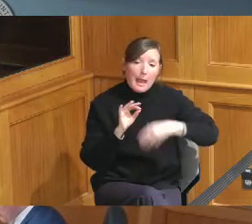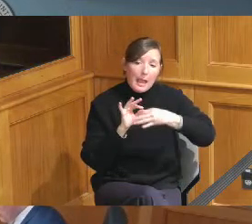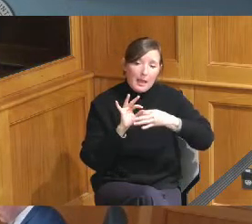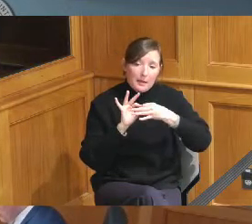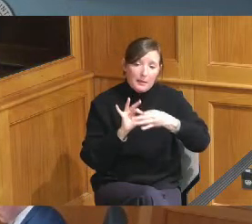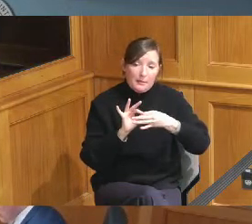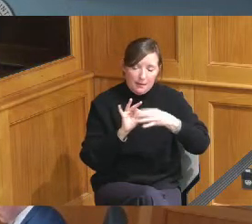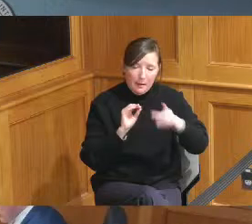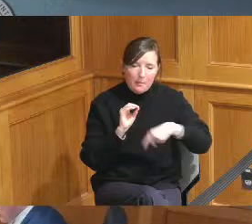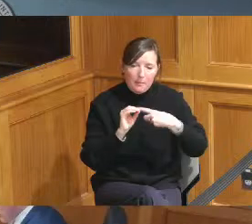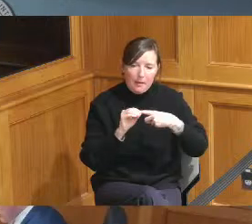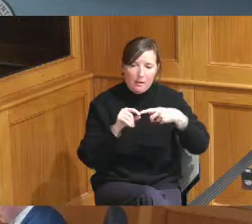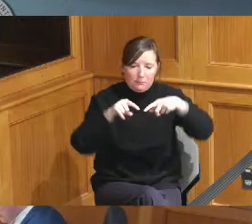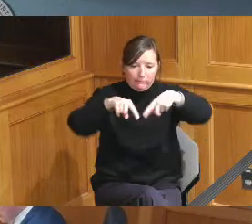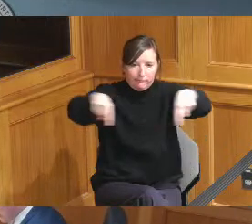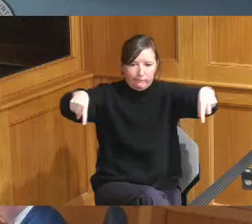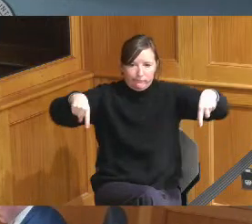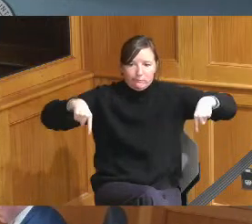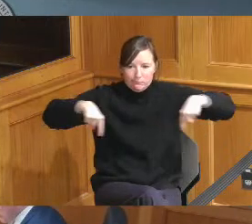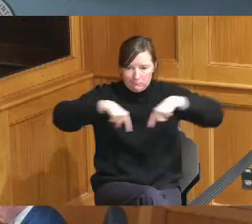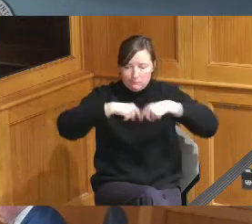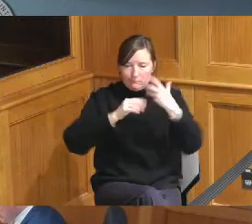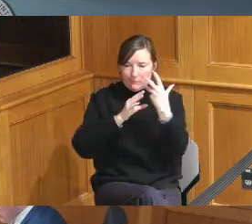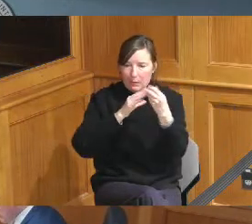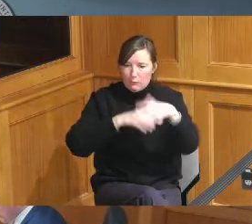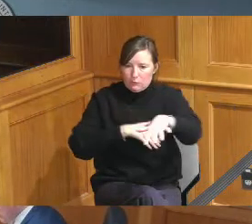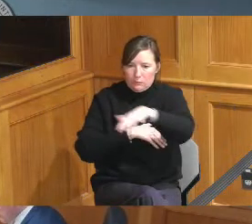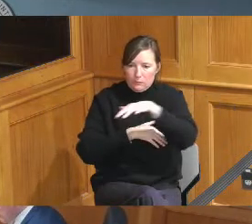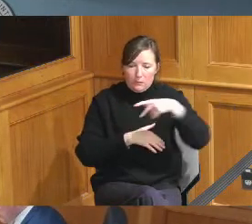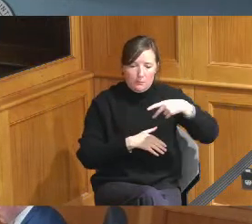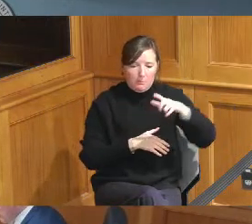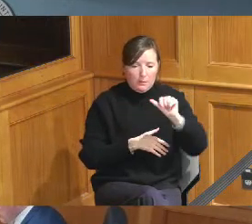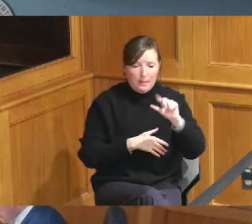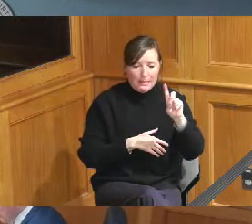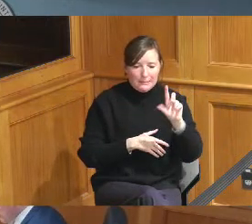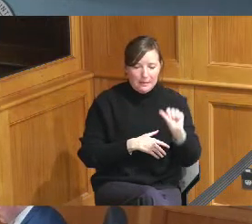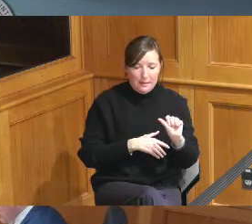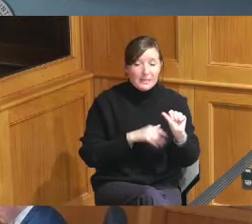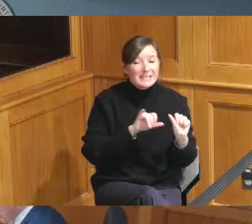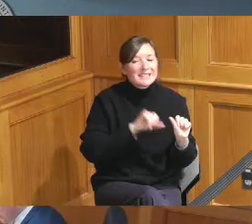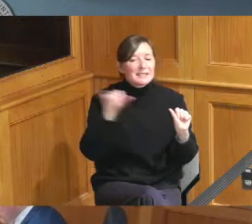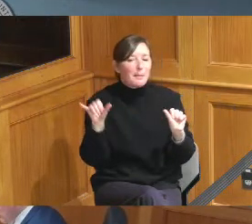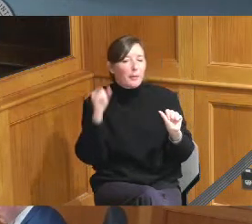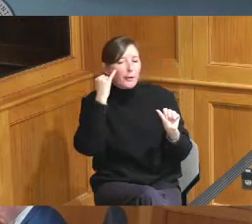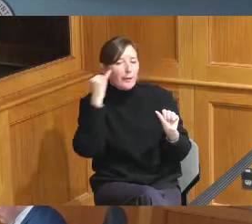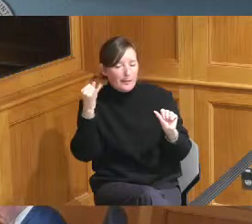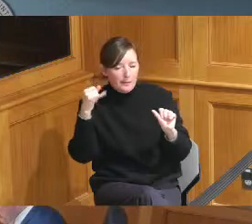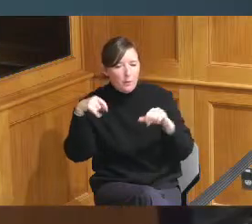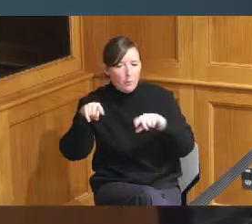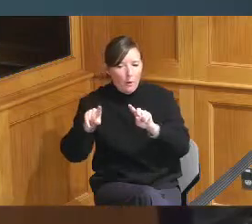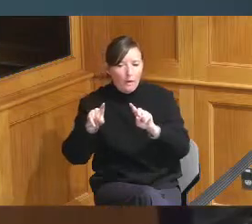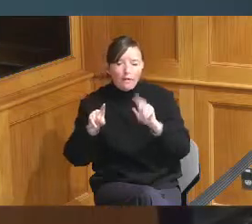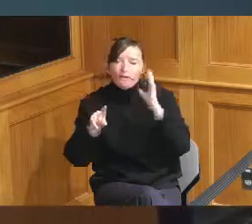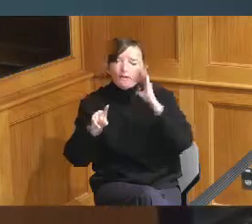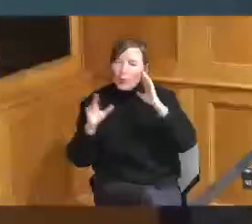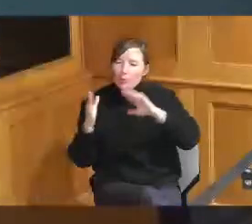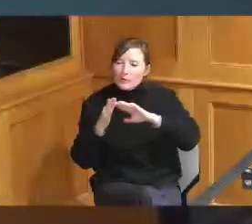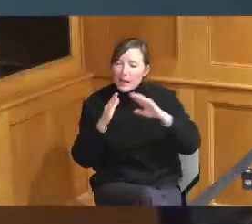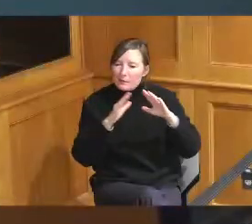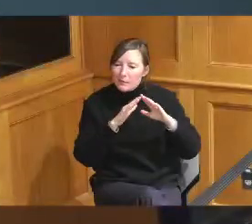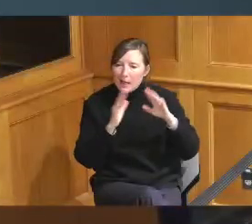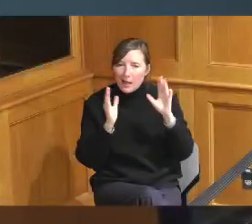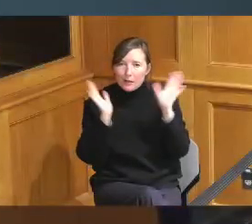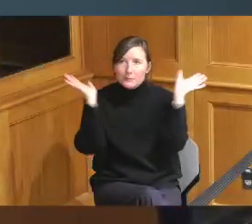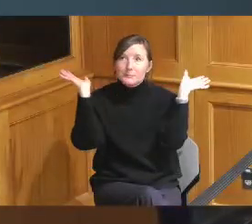plaza space, because we had a similar deal when I was on council for Fountain Square. You used to go to